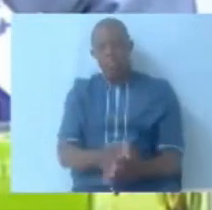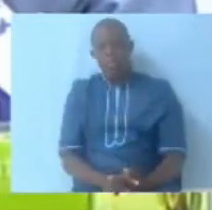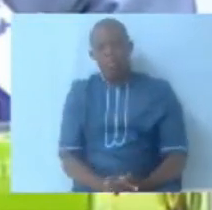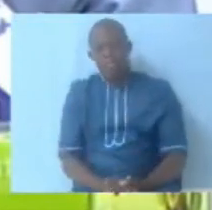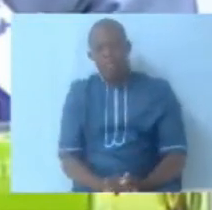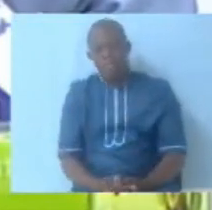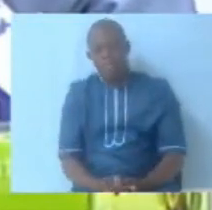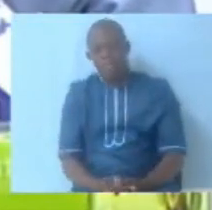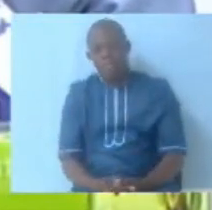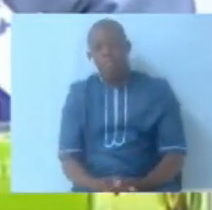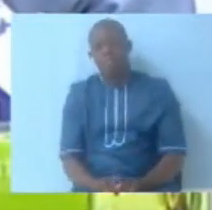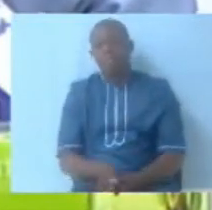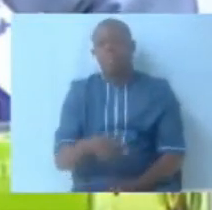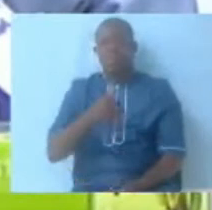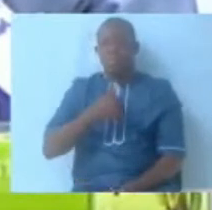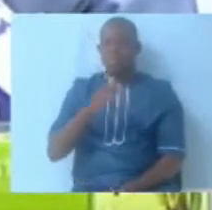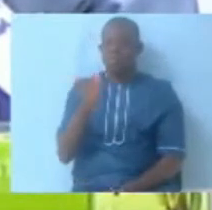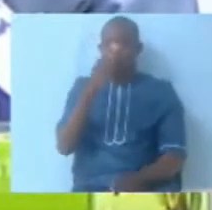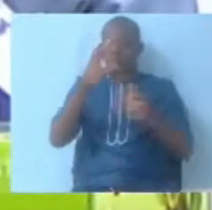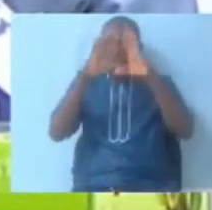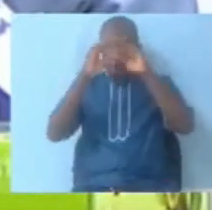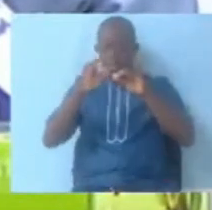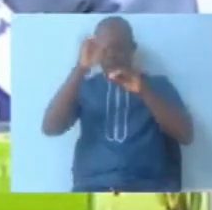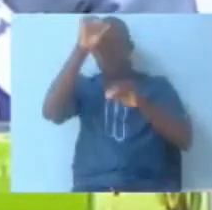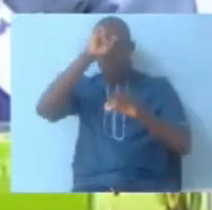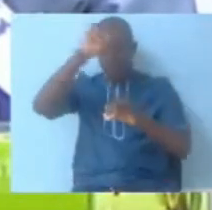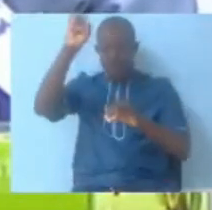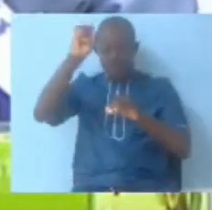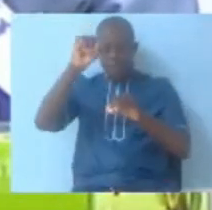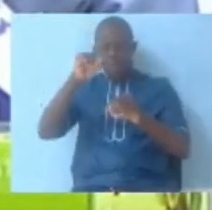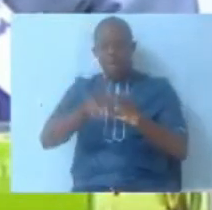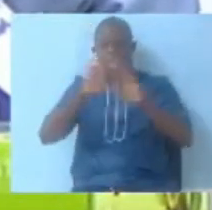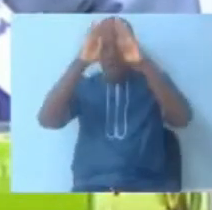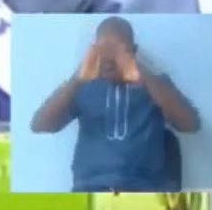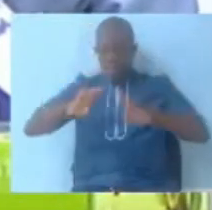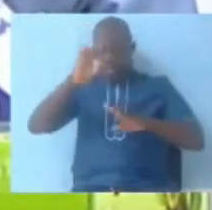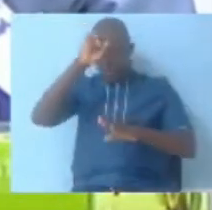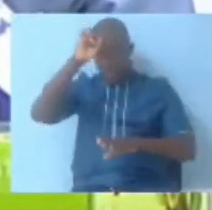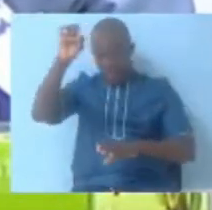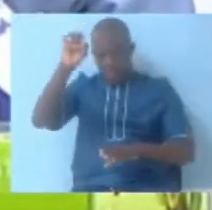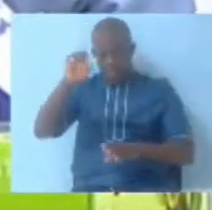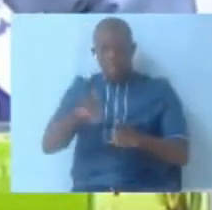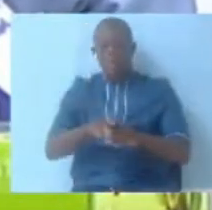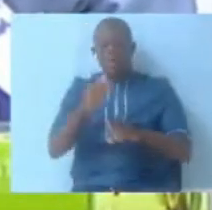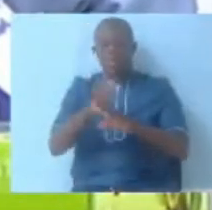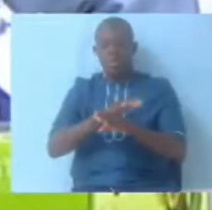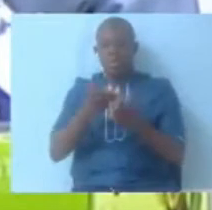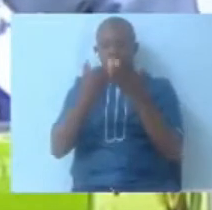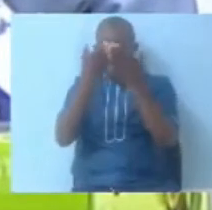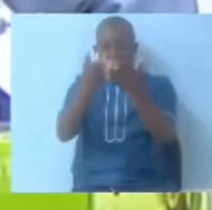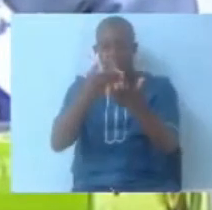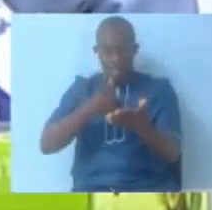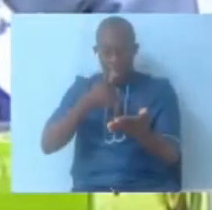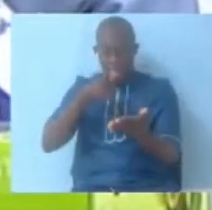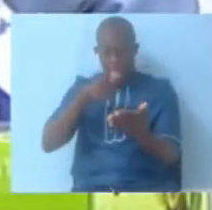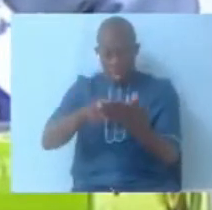secretary general. I went to the office of the president ndata president wala office oto state house. I was given a letter reinstating me